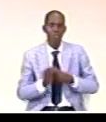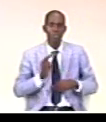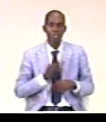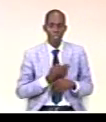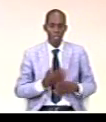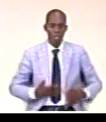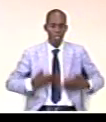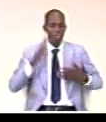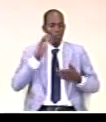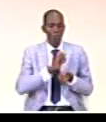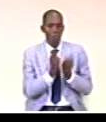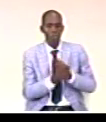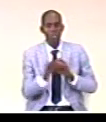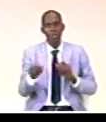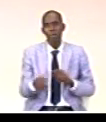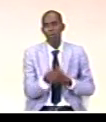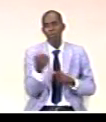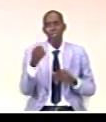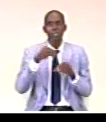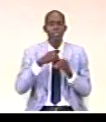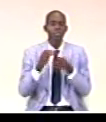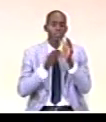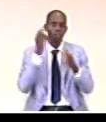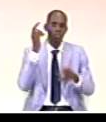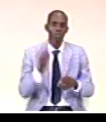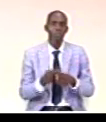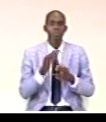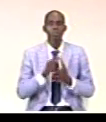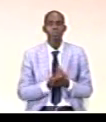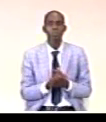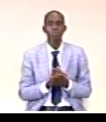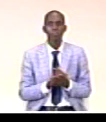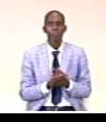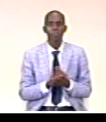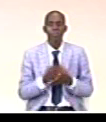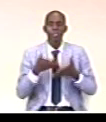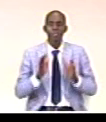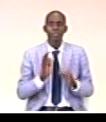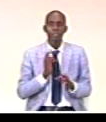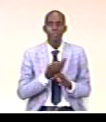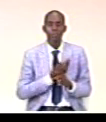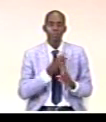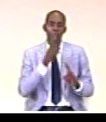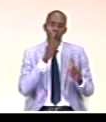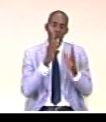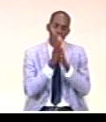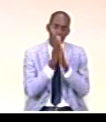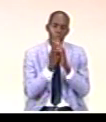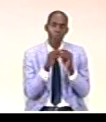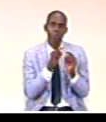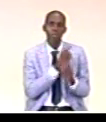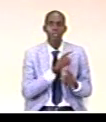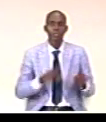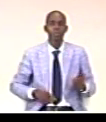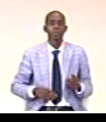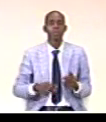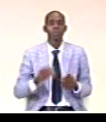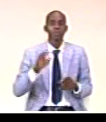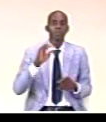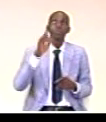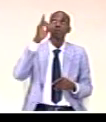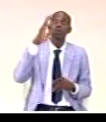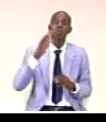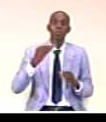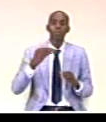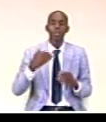our testimony will transform us in Jesus' name. Brethren, let us talk to the Lord. God has given us